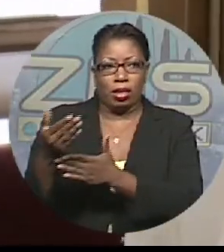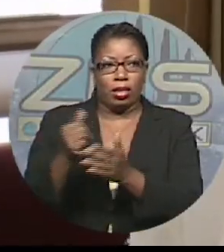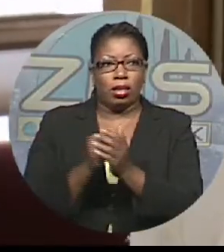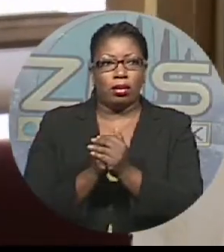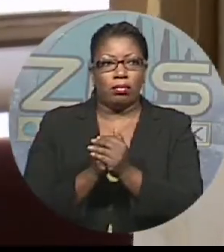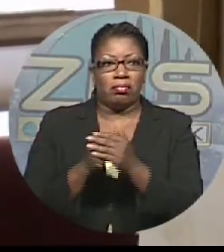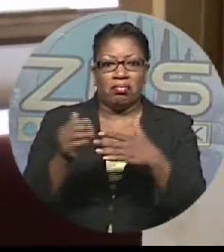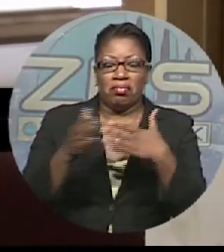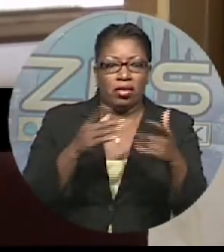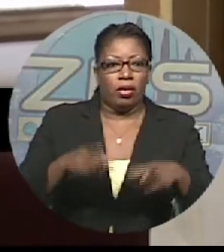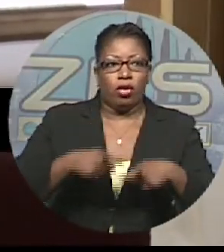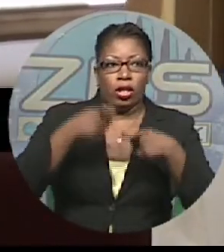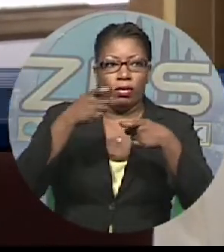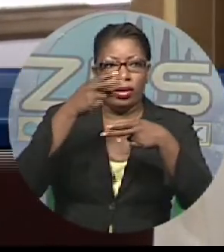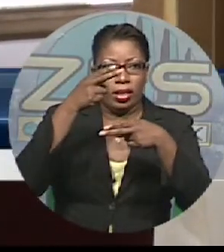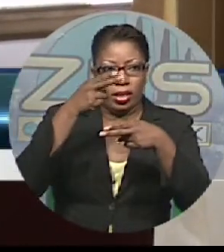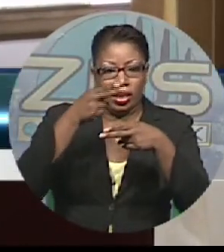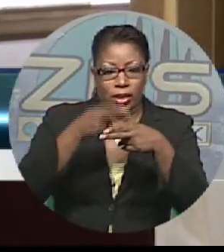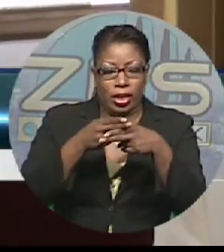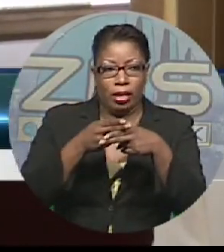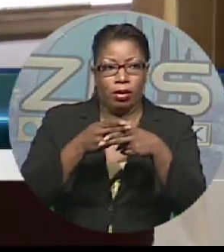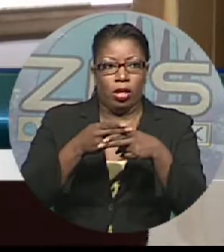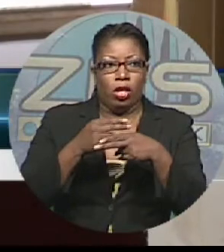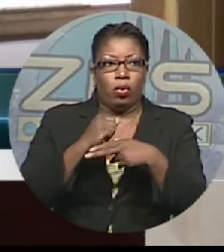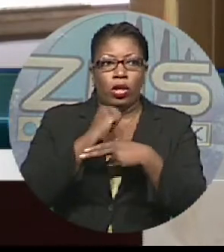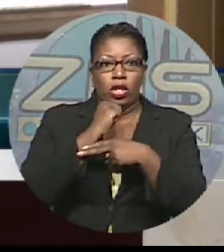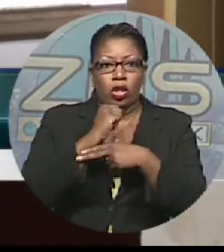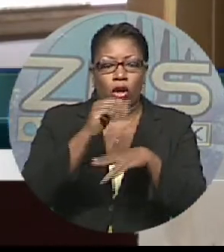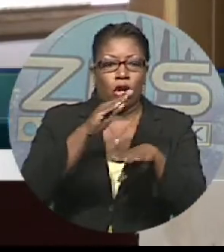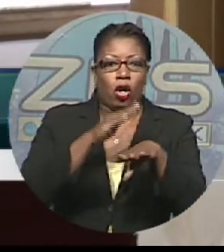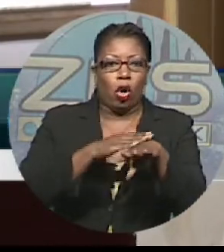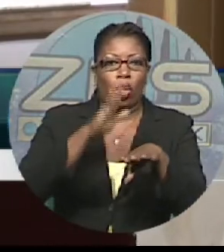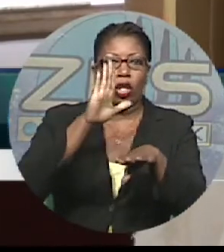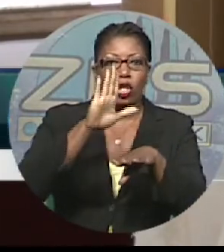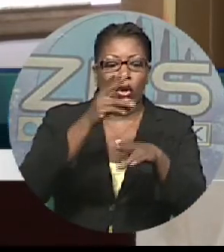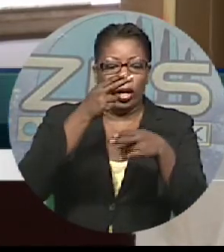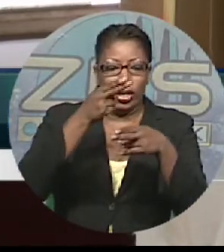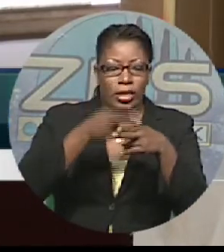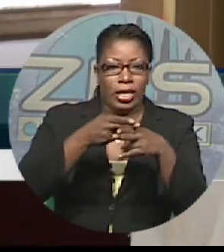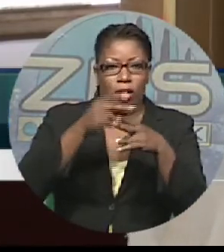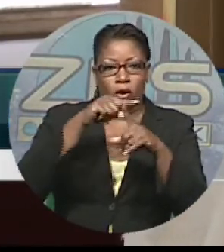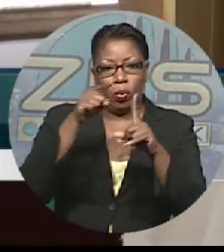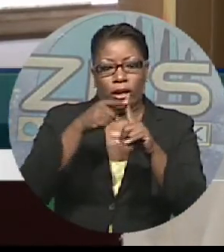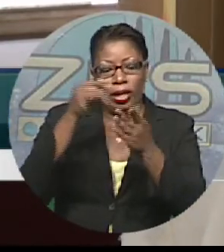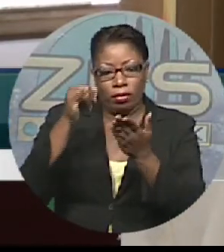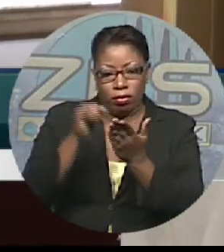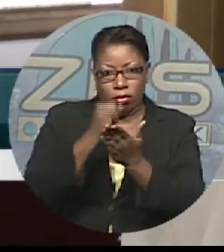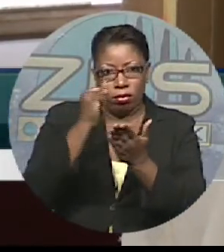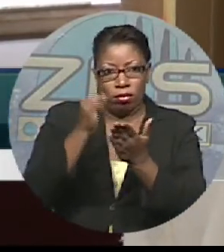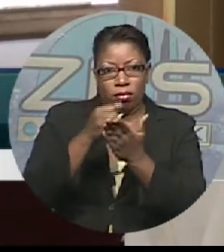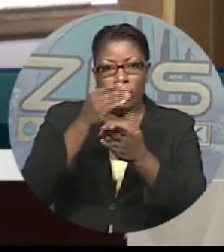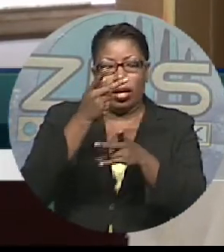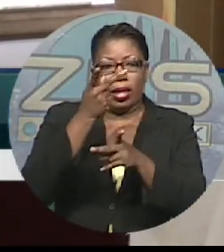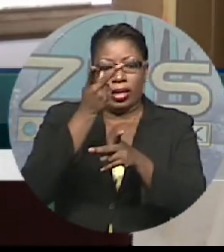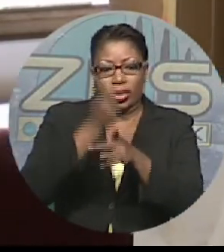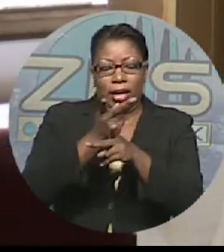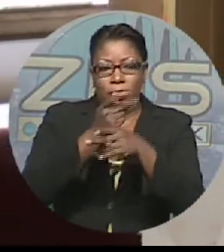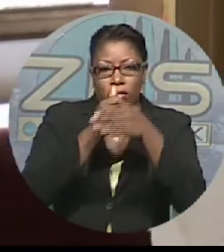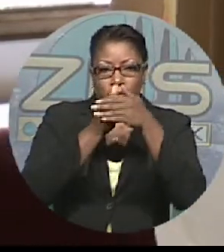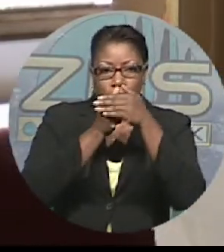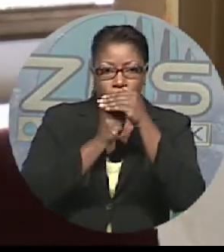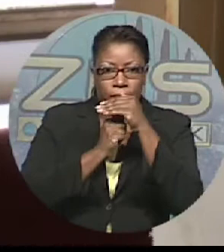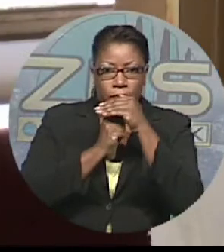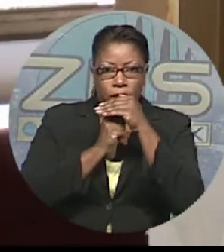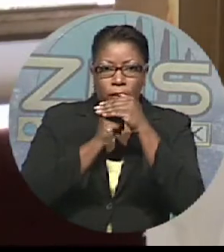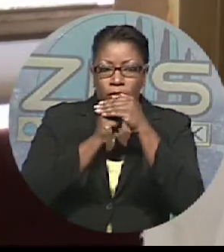Even if you give us the name, we do not call your name during investigation. That's kept confidential. So we